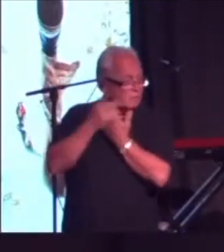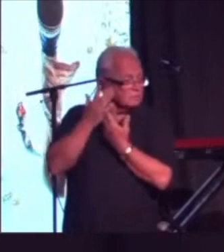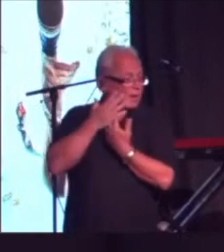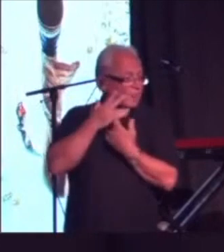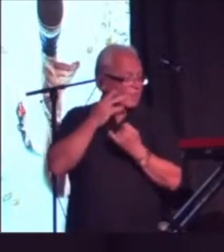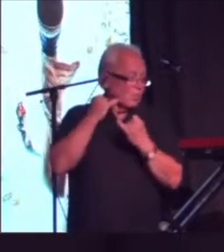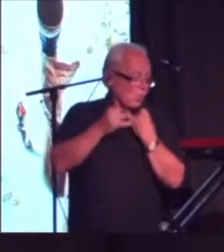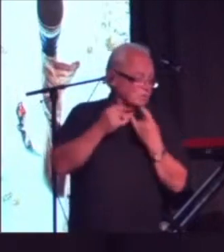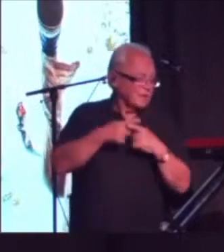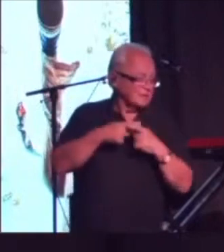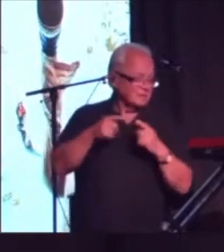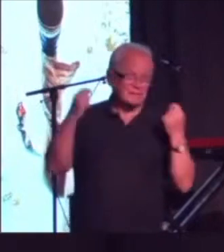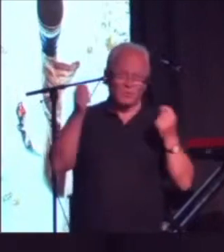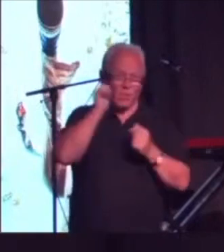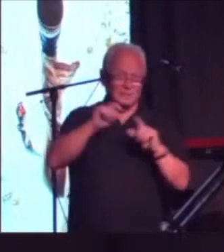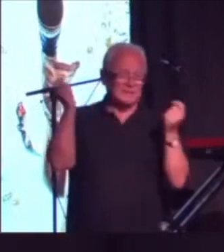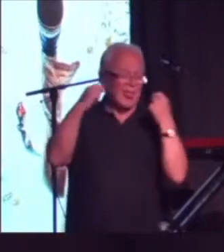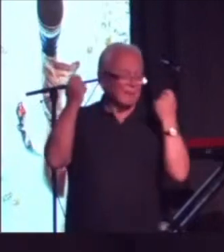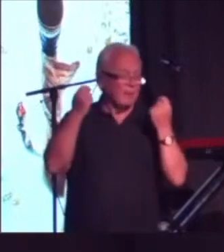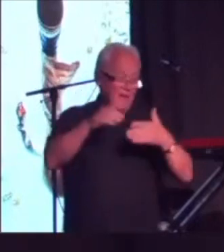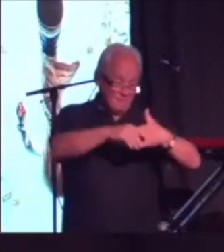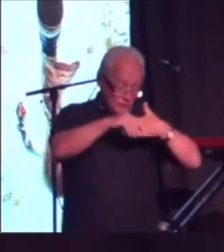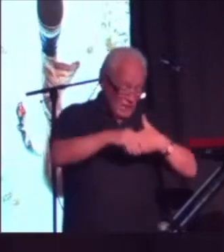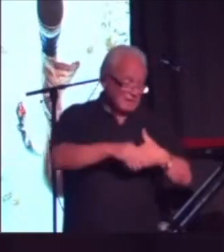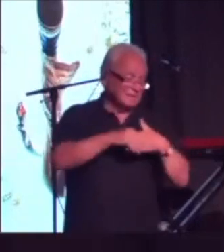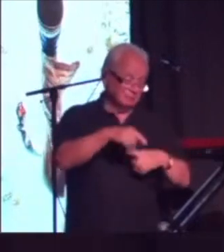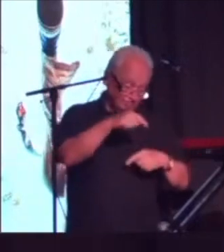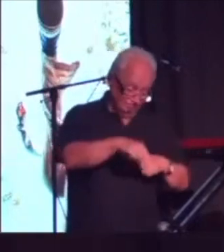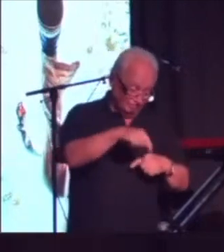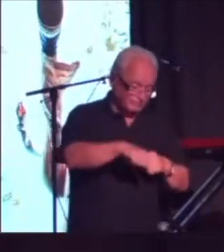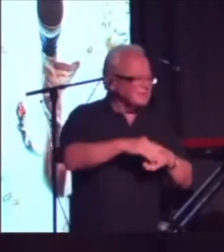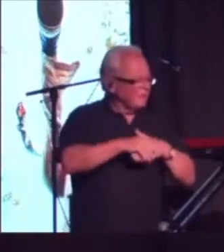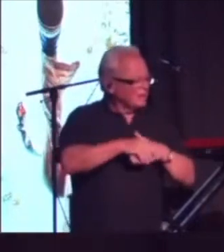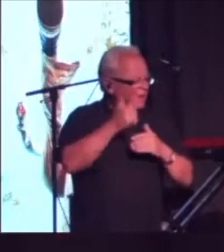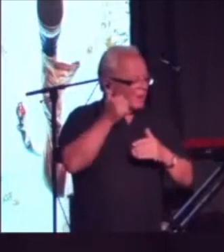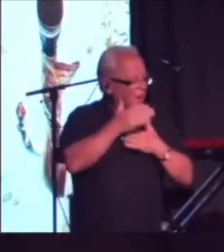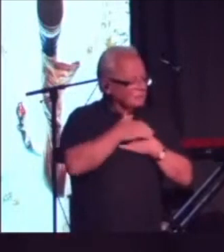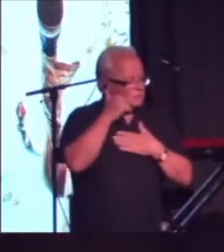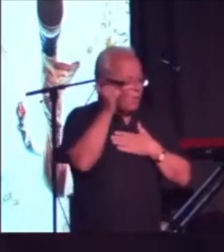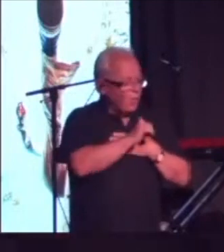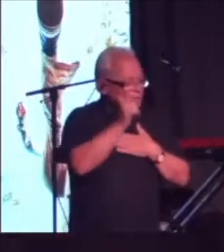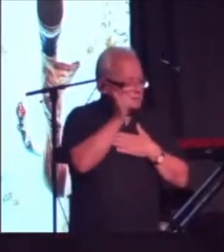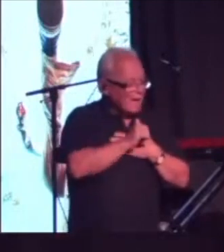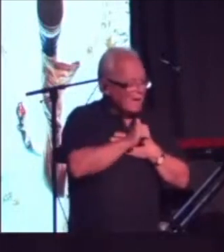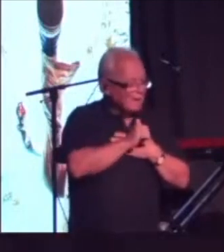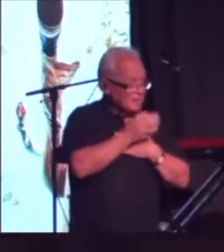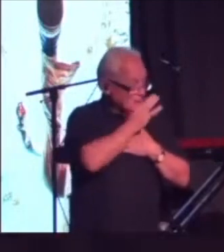and celebrate at the best. A friend loves at all times. Consistency. Do you have a friend like